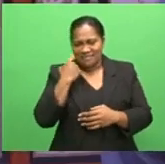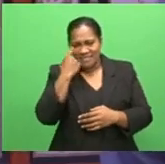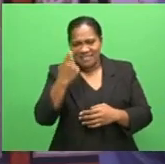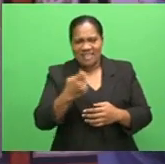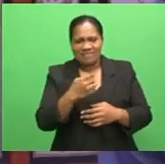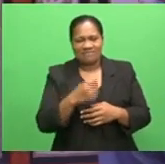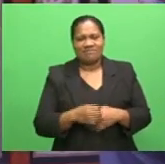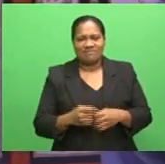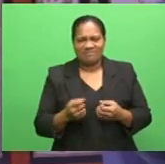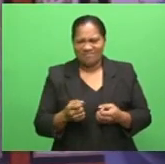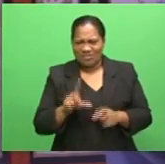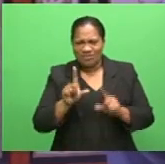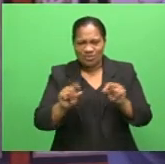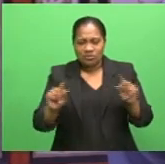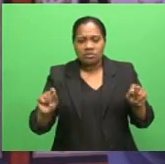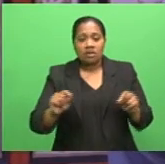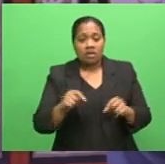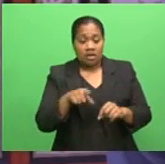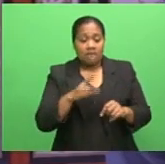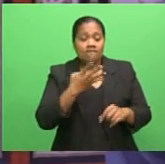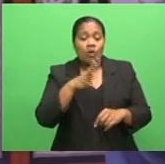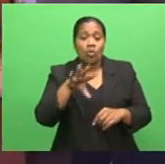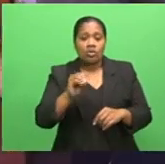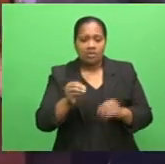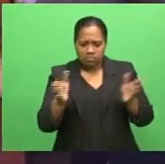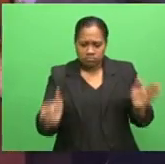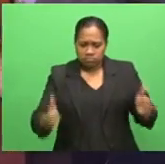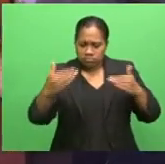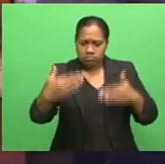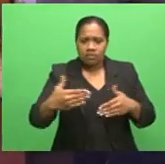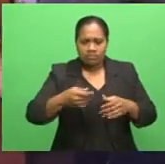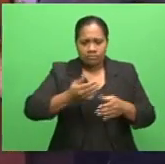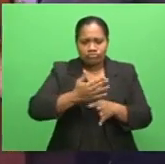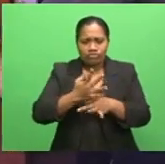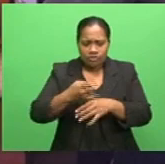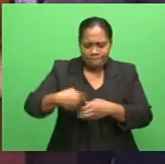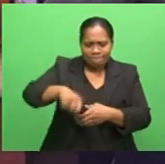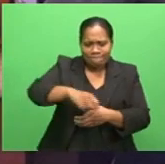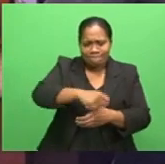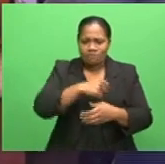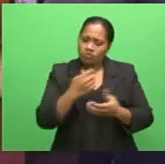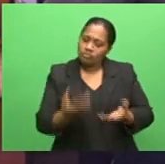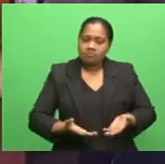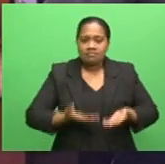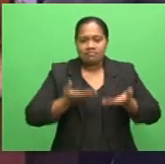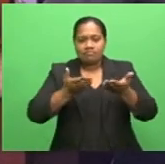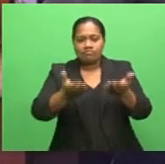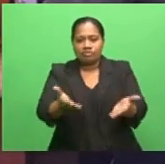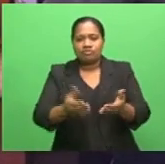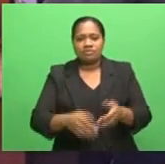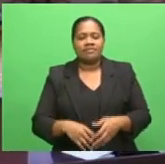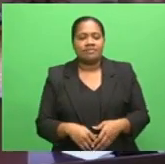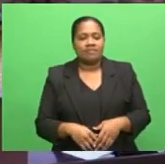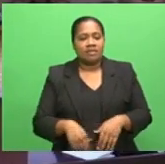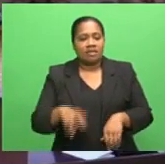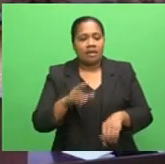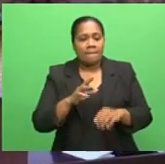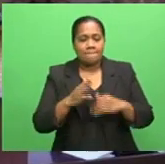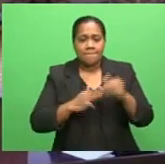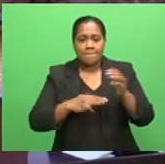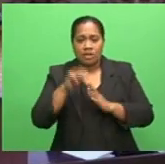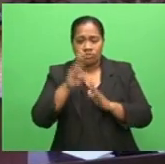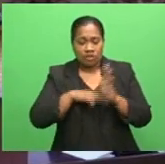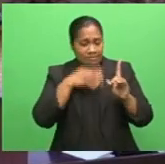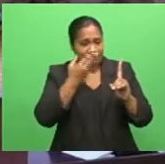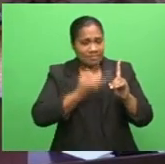donated over 40 cartons of canned fish. Ministry of Health Incident Management Team member Dr. Dashika Balak says the donation will